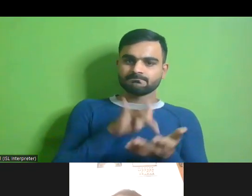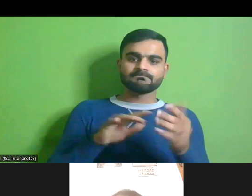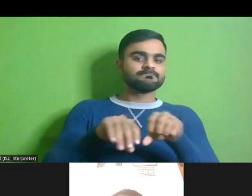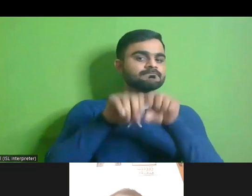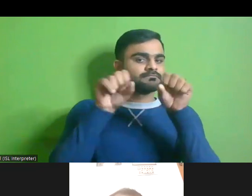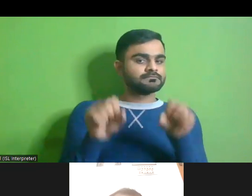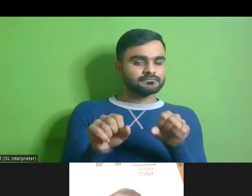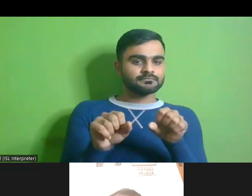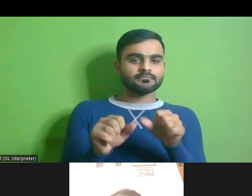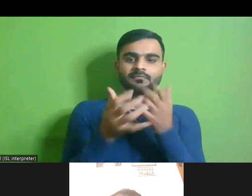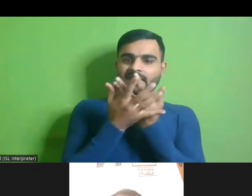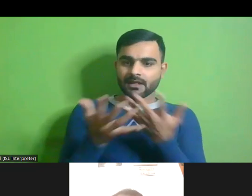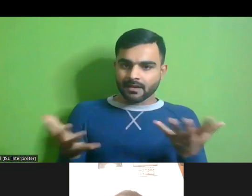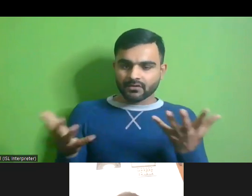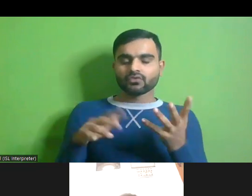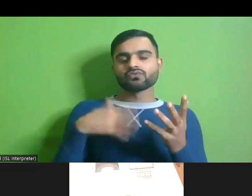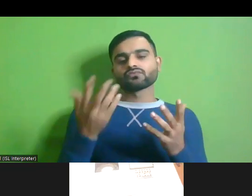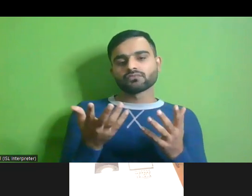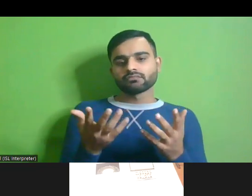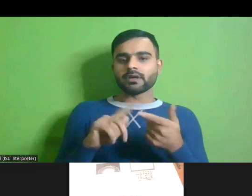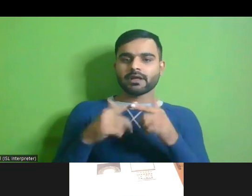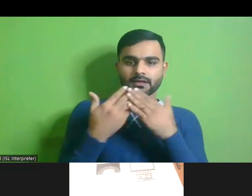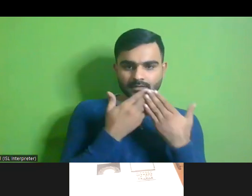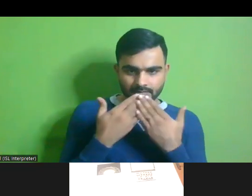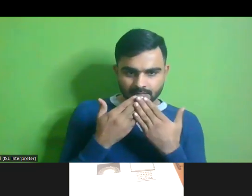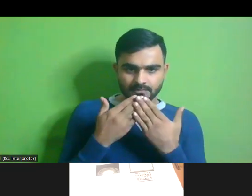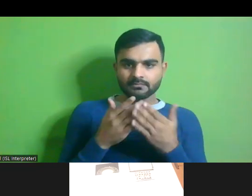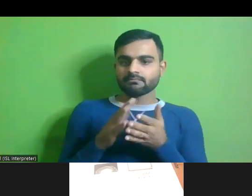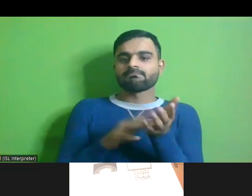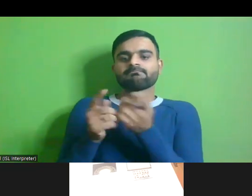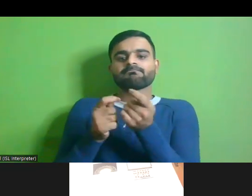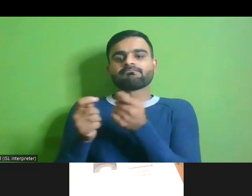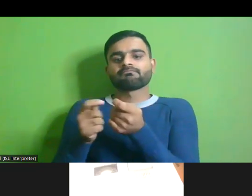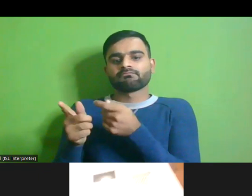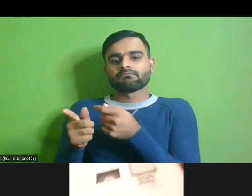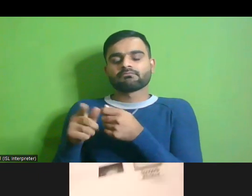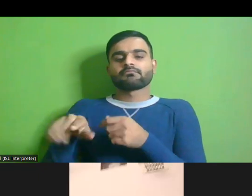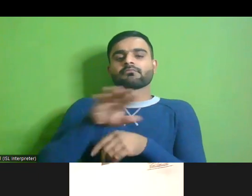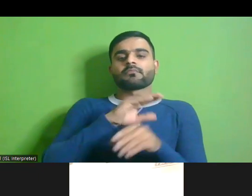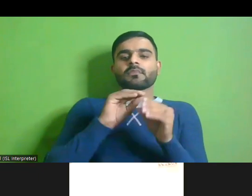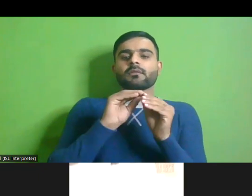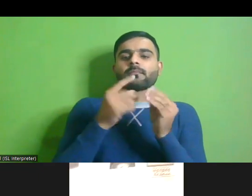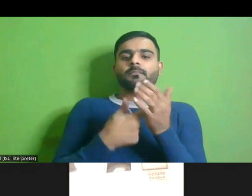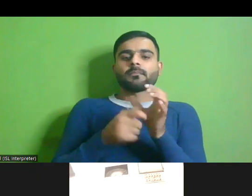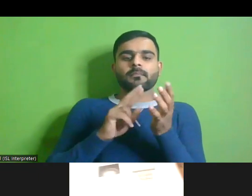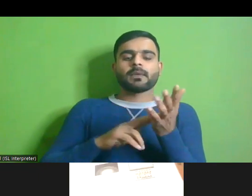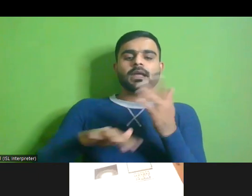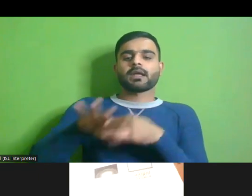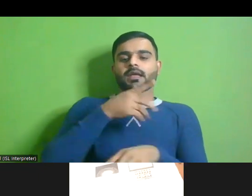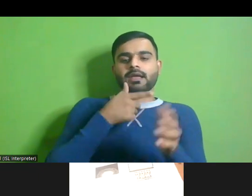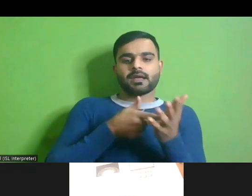like the resources and education, it's all controlled by the Brahminical structures. So how